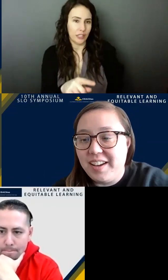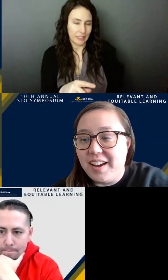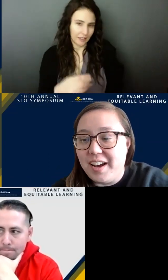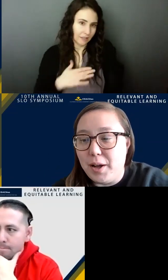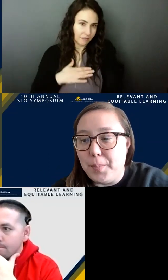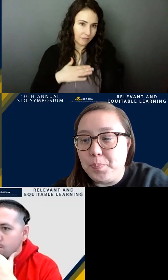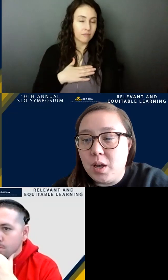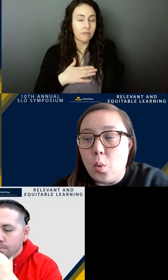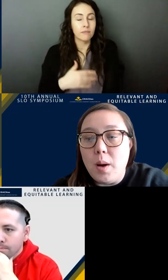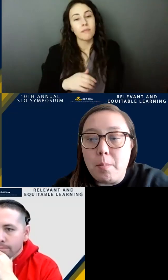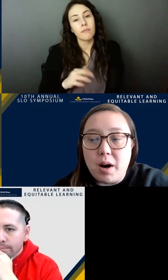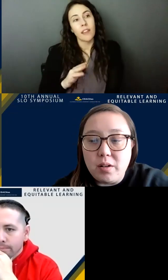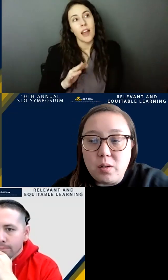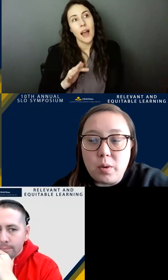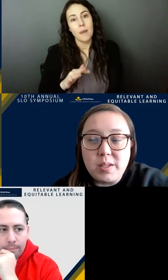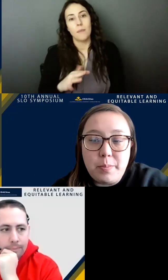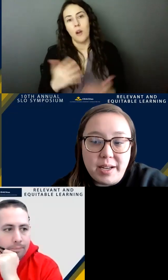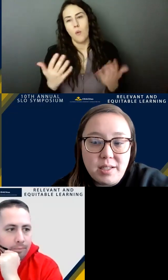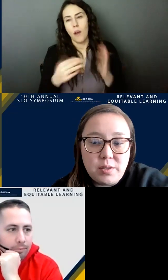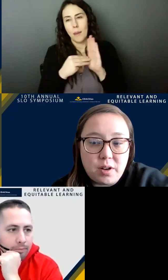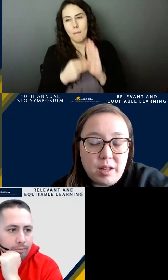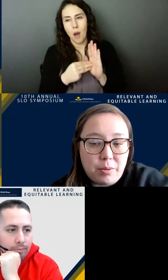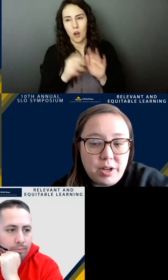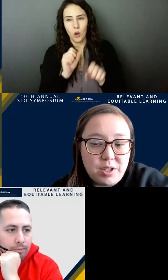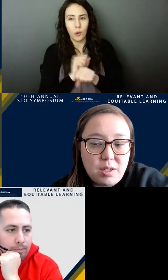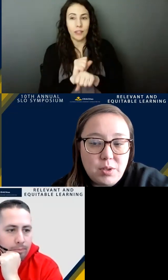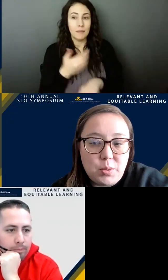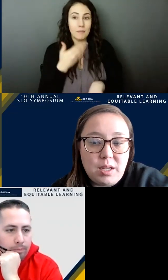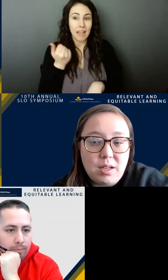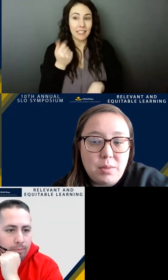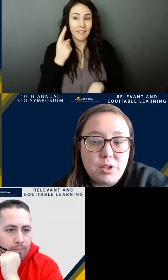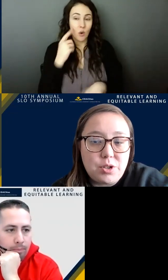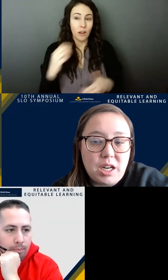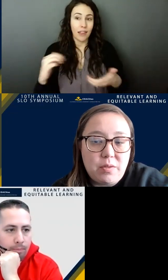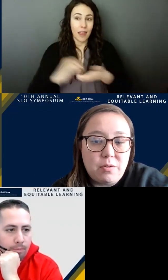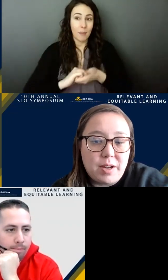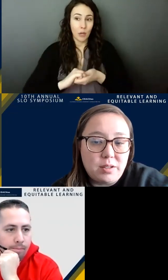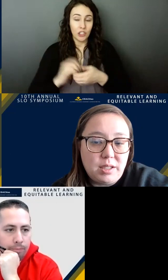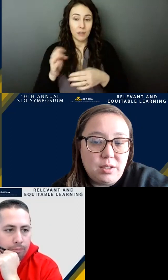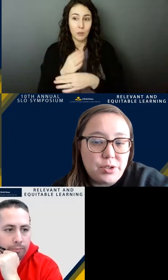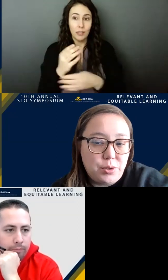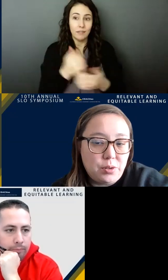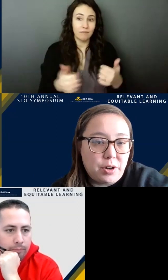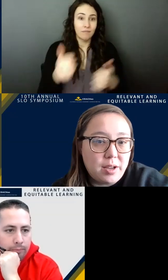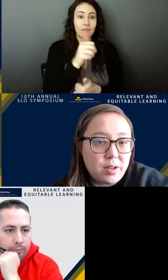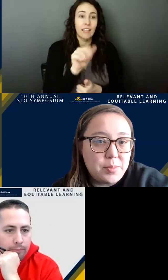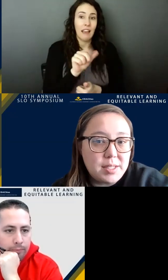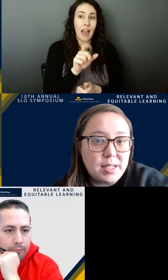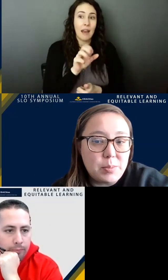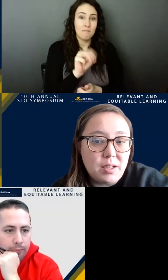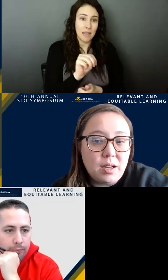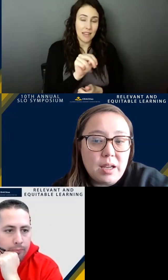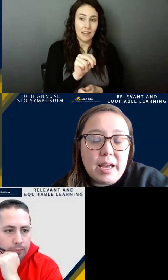reading. What model works best for collaboration between administrative and faculty or student learning